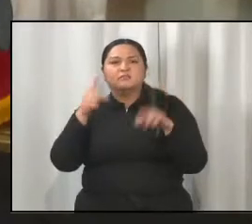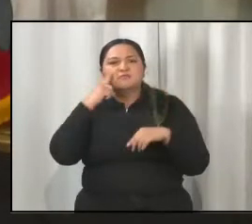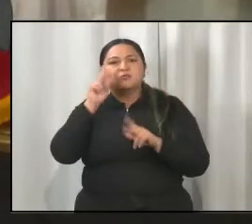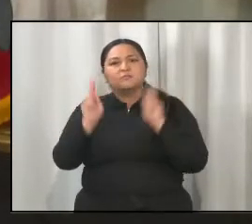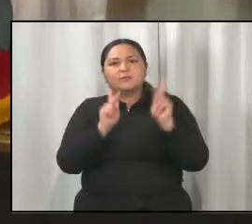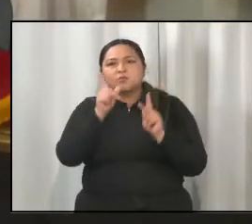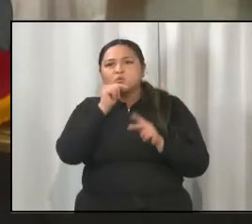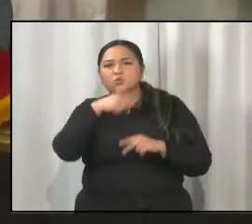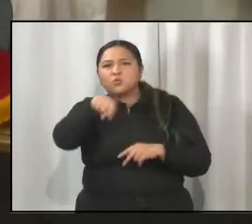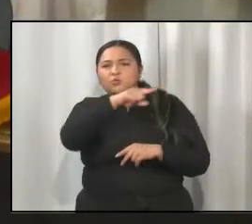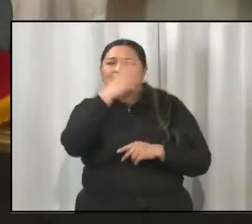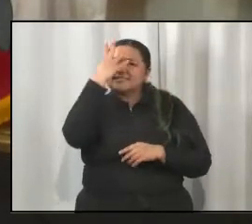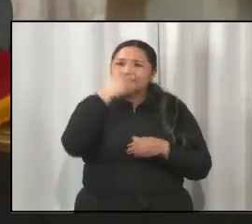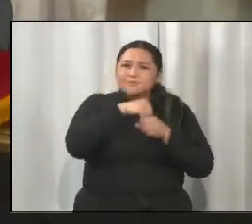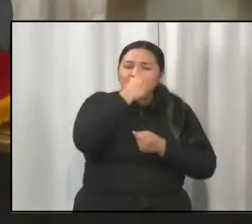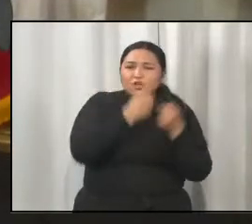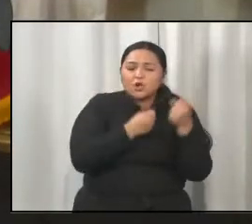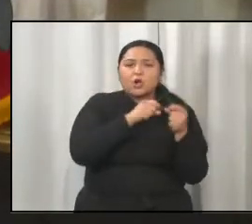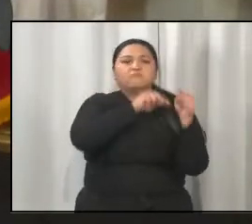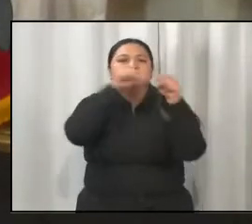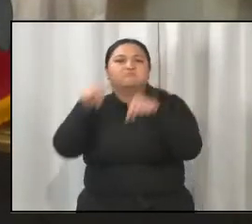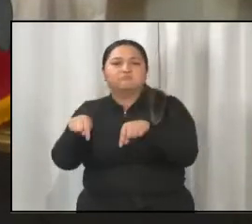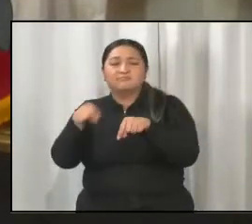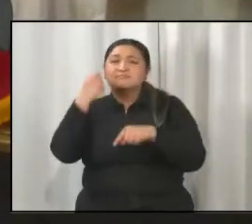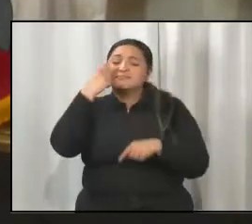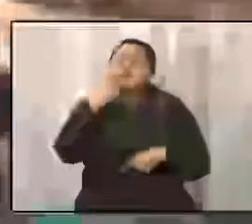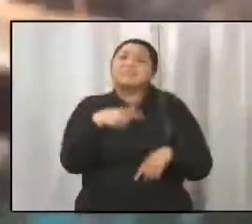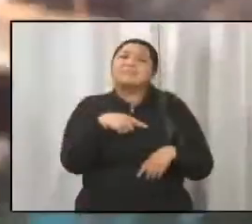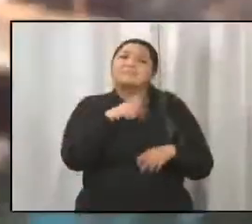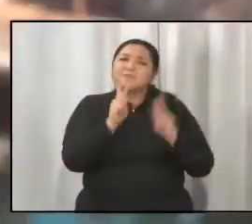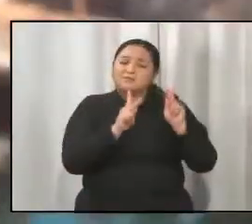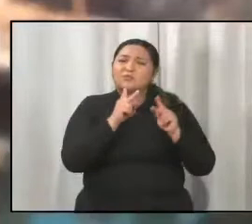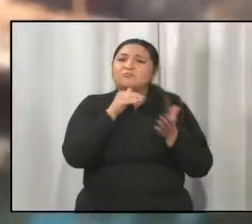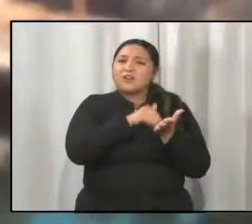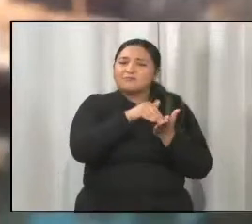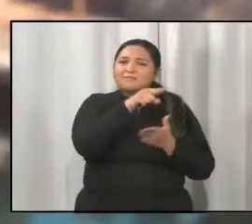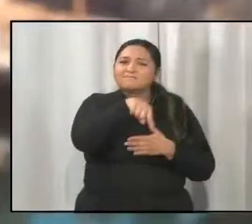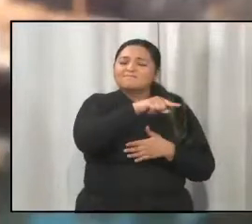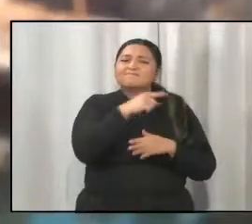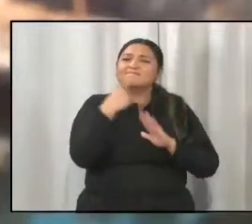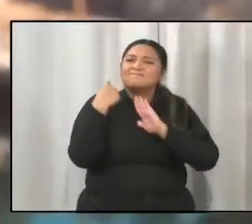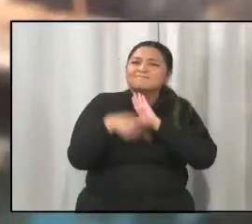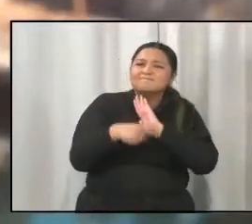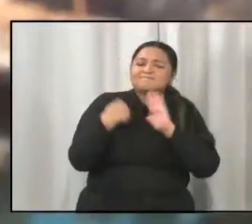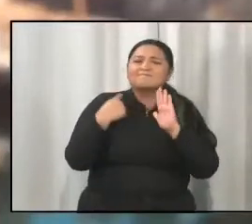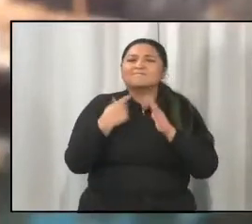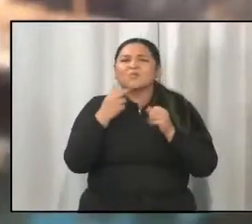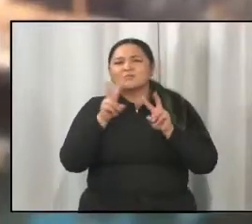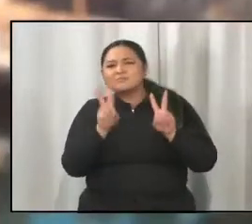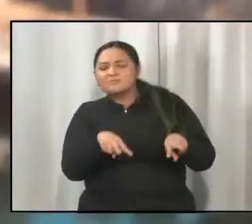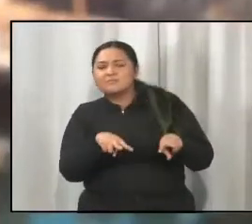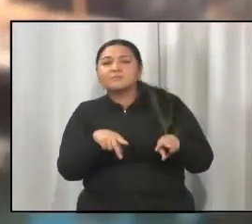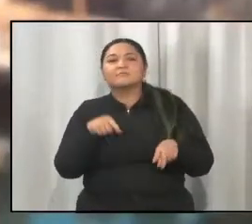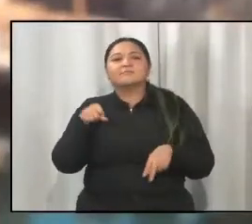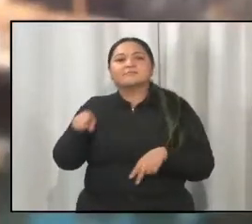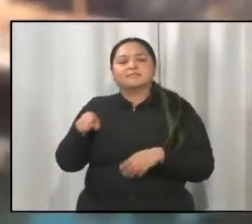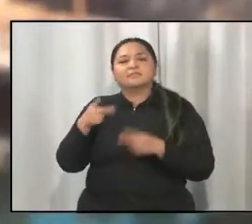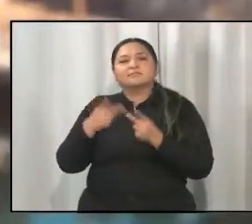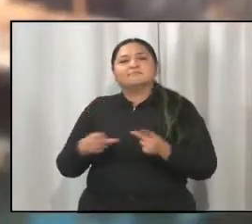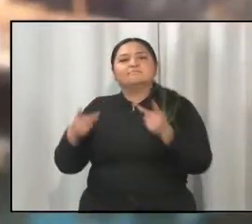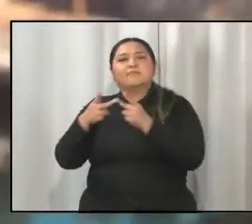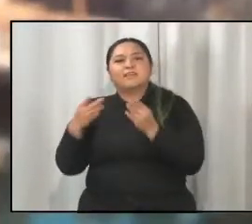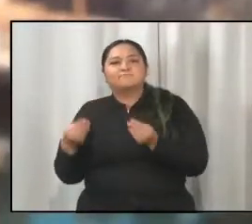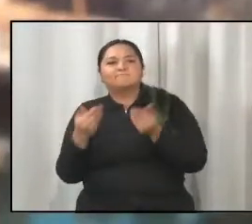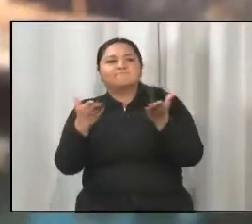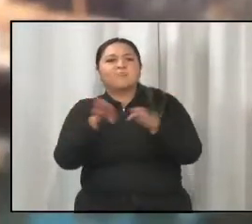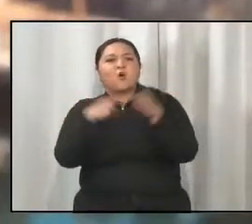vehicle. These people often face discrimination and stigma, so offering services in a space that provides dignity and respect